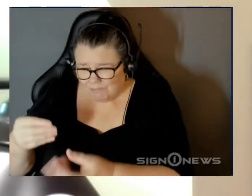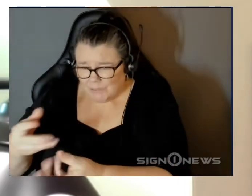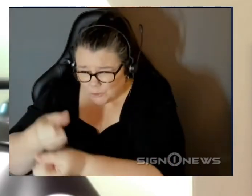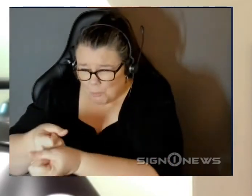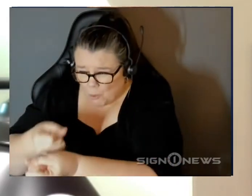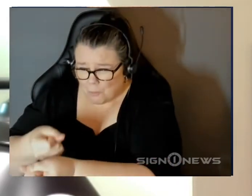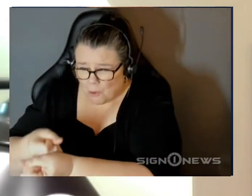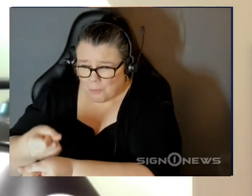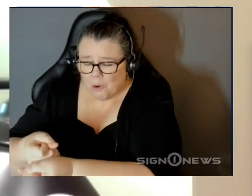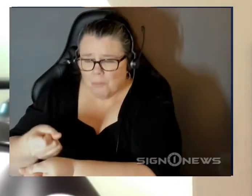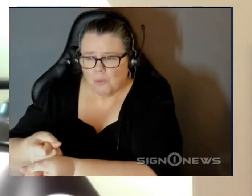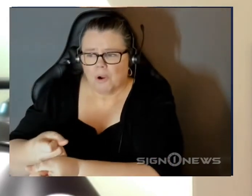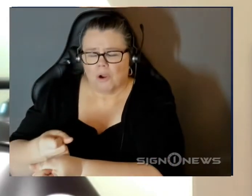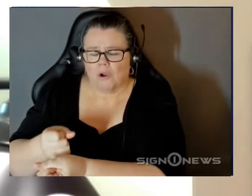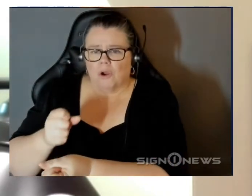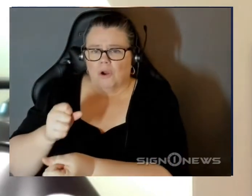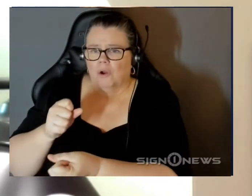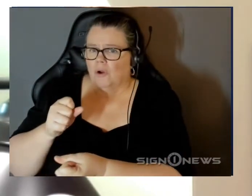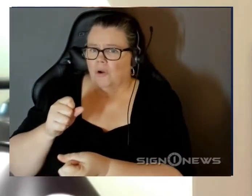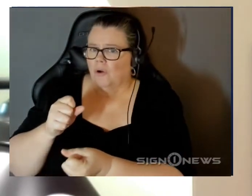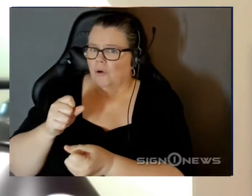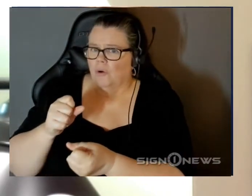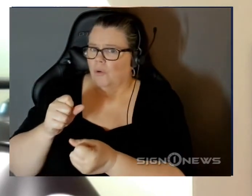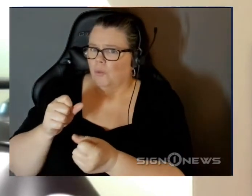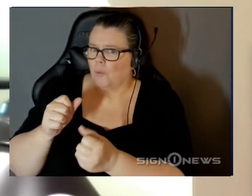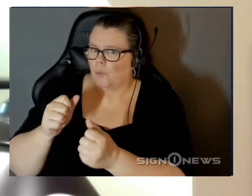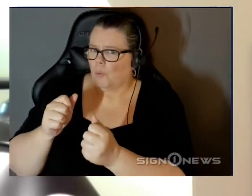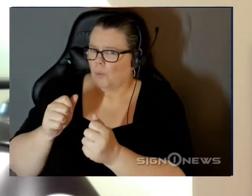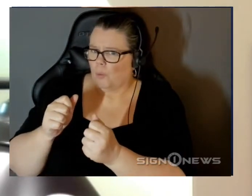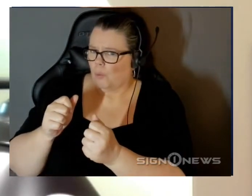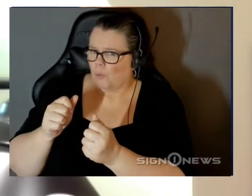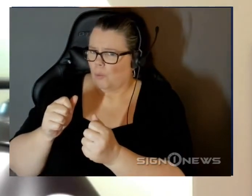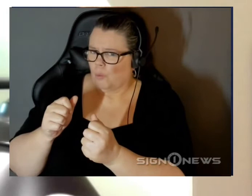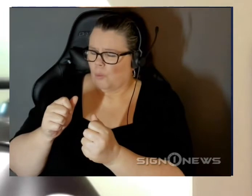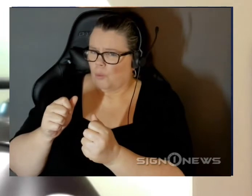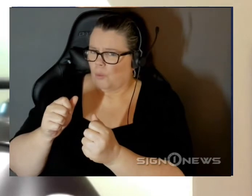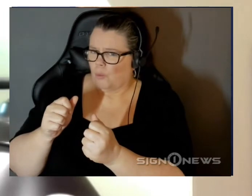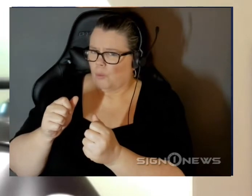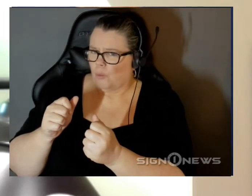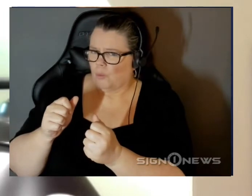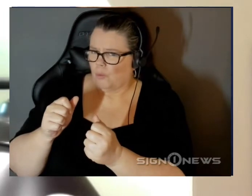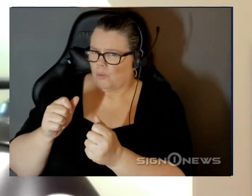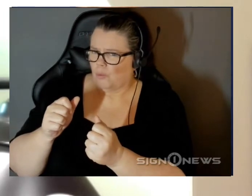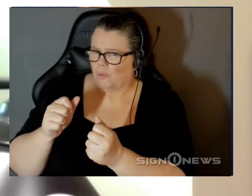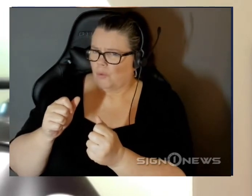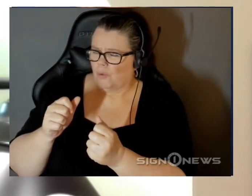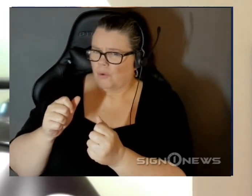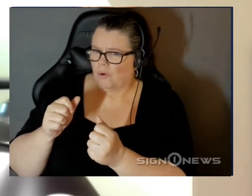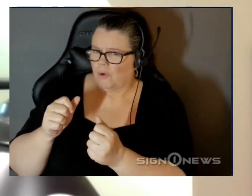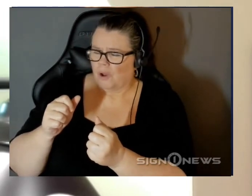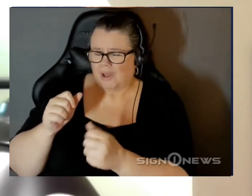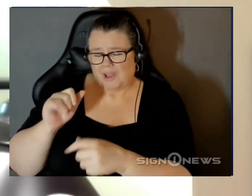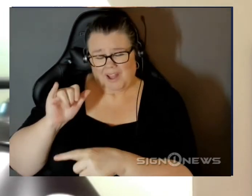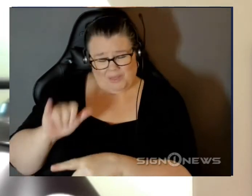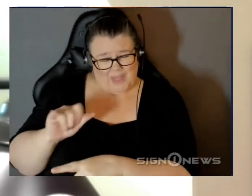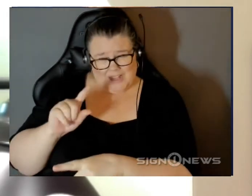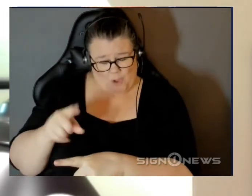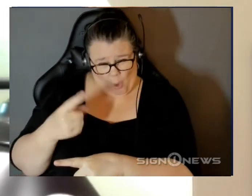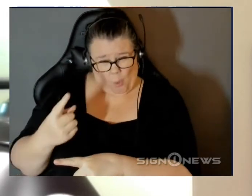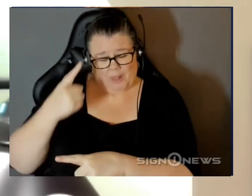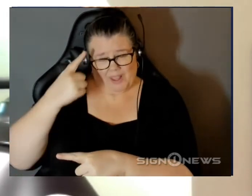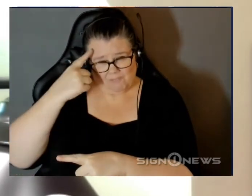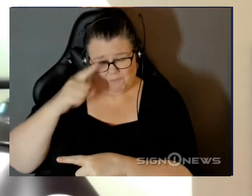of, you know, is this only for really privileged people with disabilities, I guess? I just want to ask that